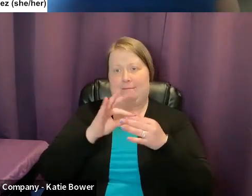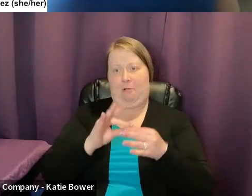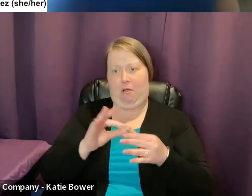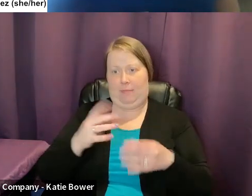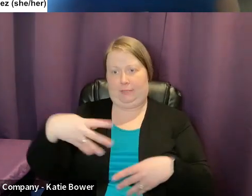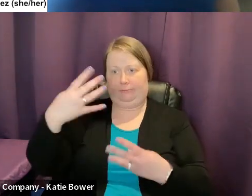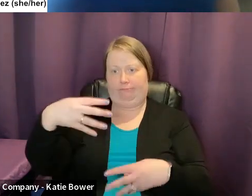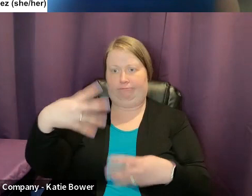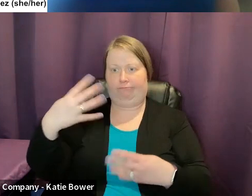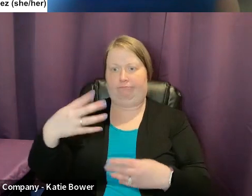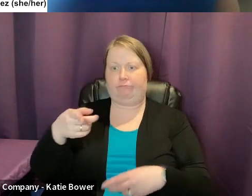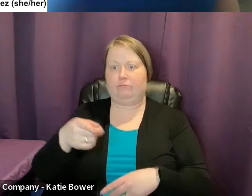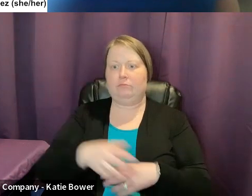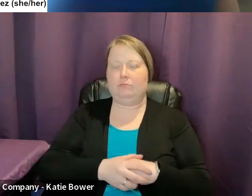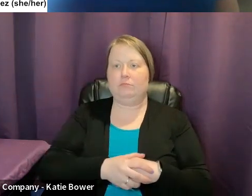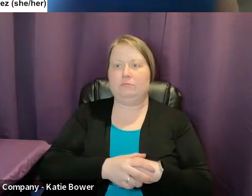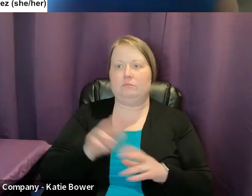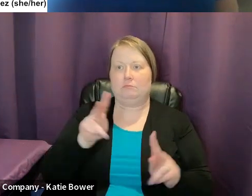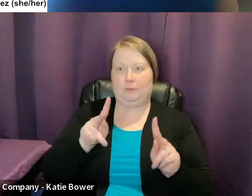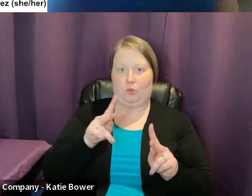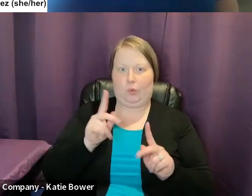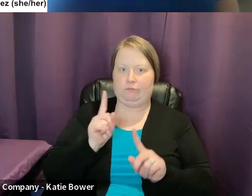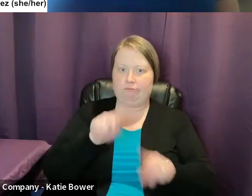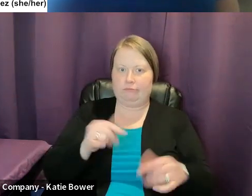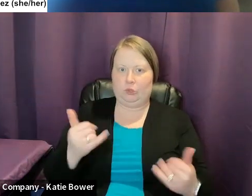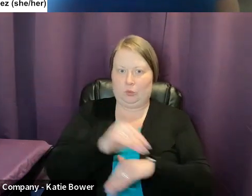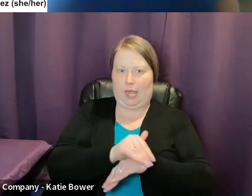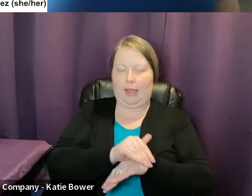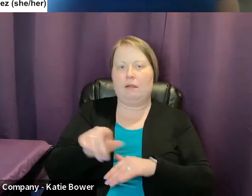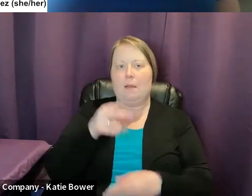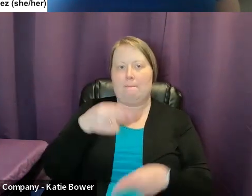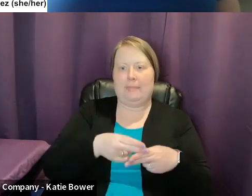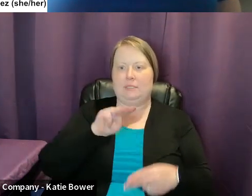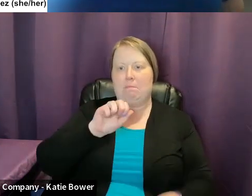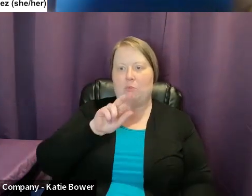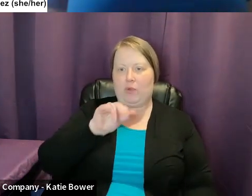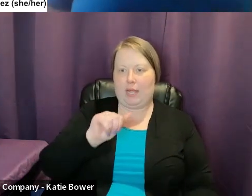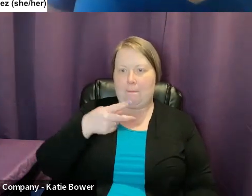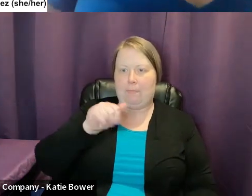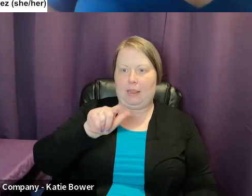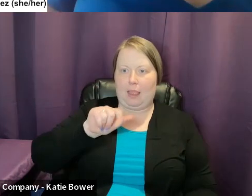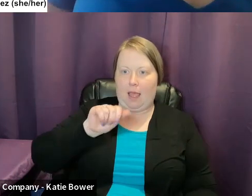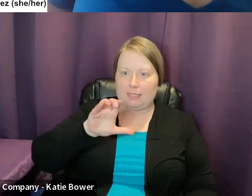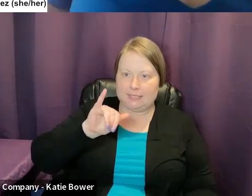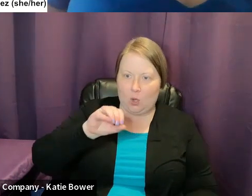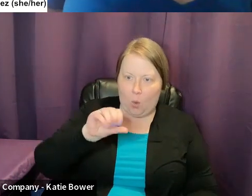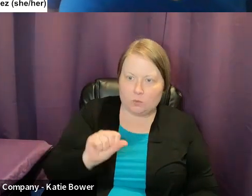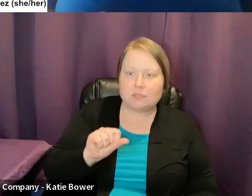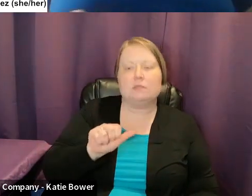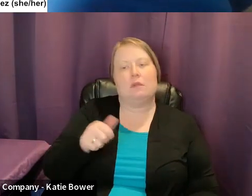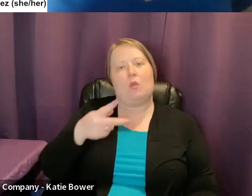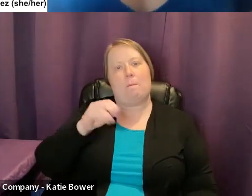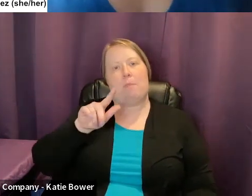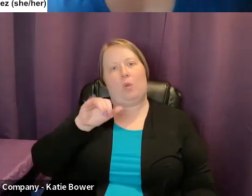too. Folks who are attending tonight mentioned Maria Palacios, fellow polio survivor,